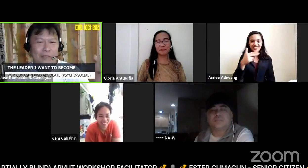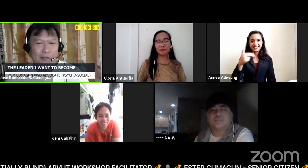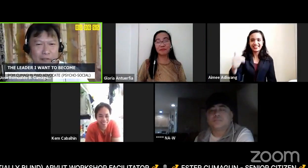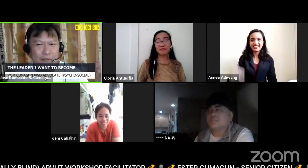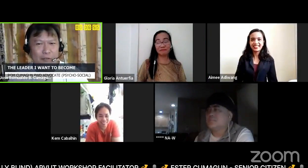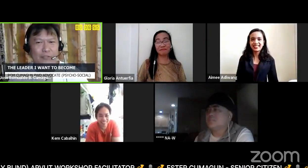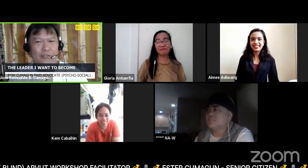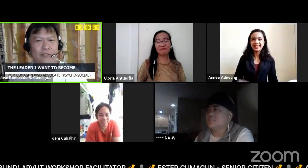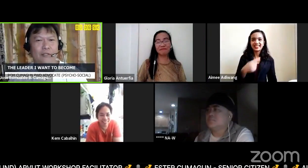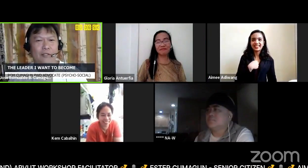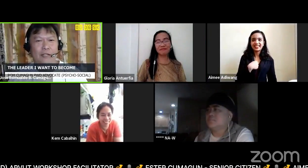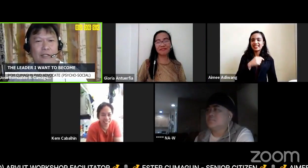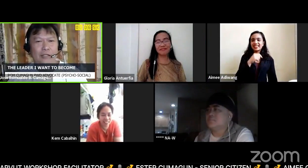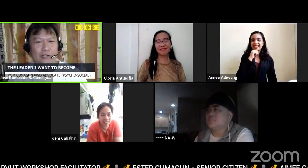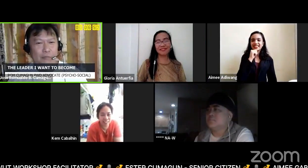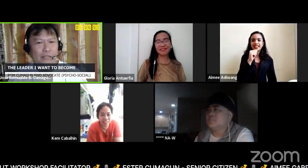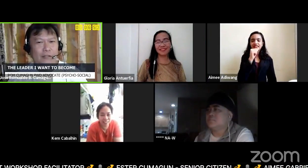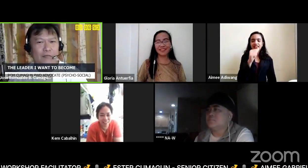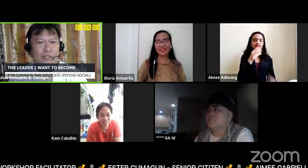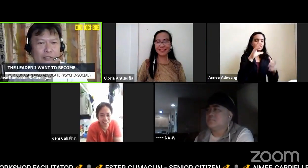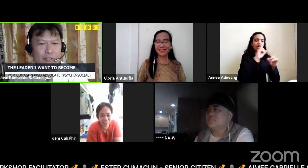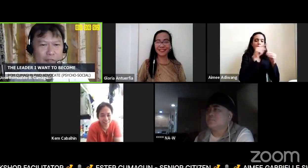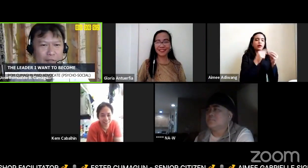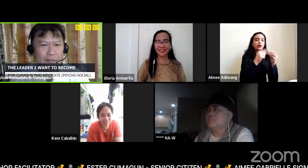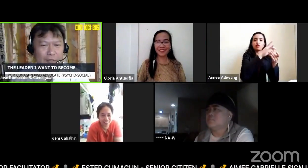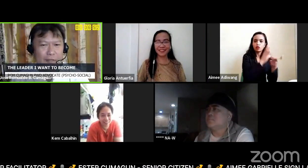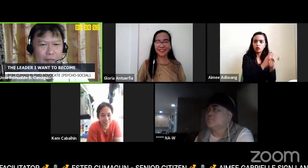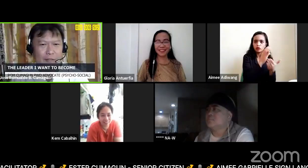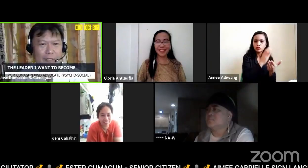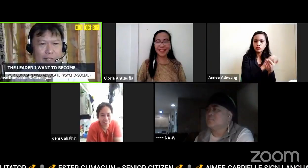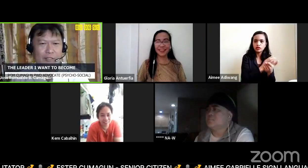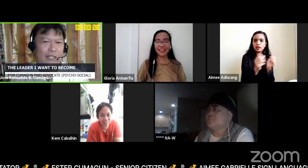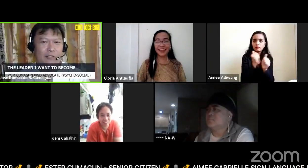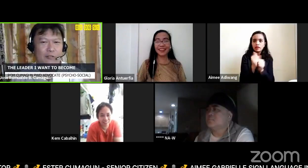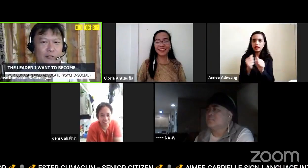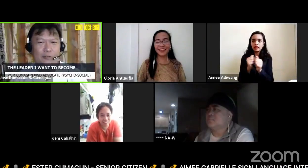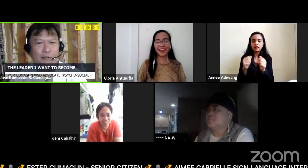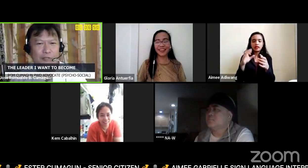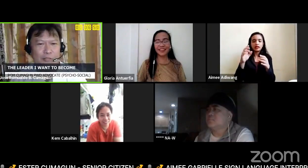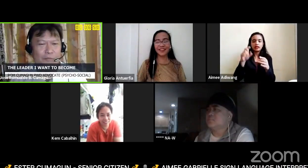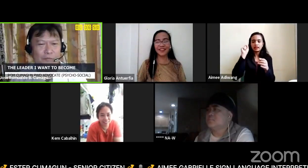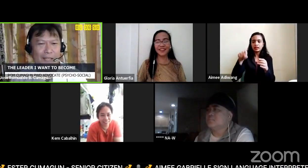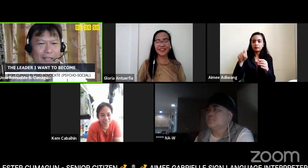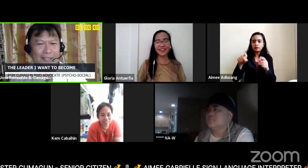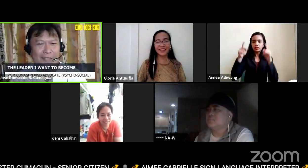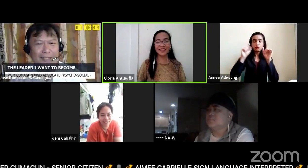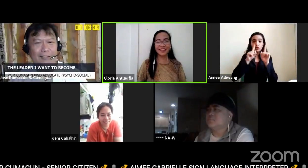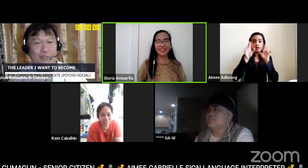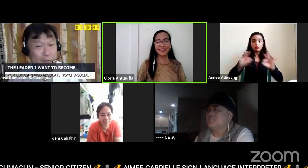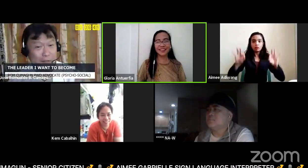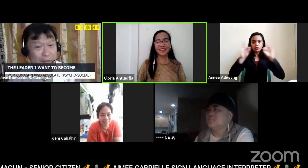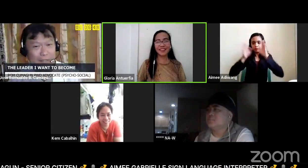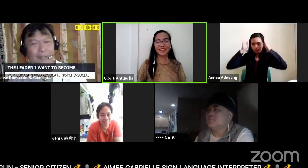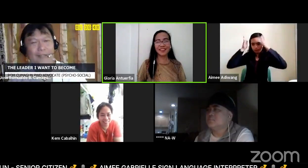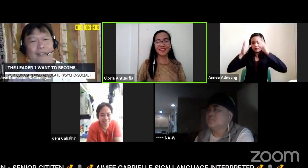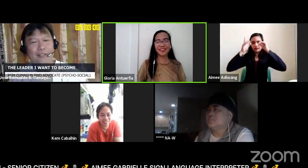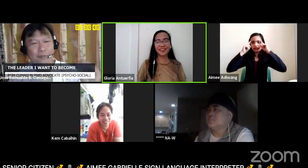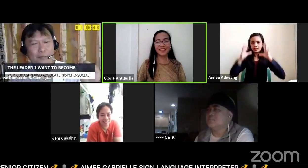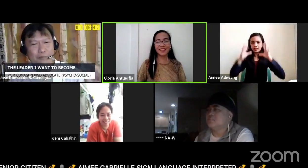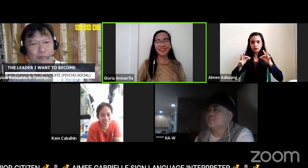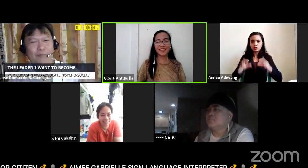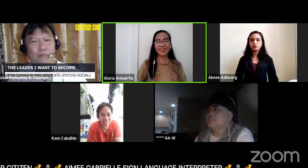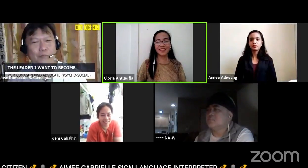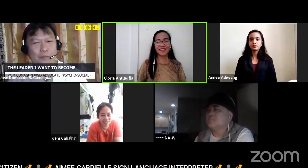So it's not a matter of course. It's a matter of decision. It's a Yes, yes or no okay. question. Okay. Thanks So for